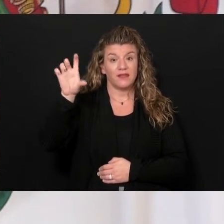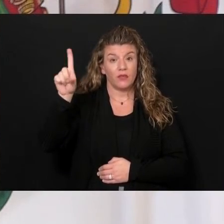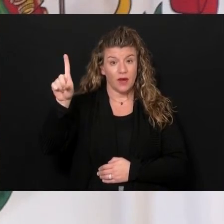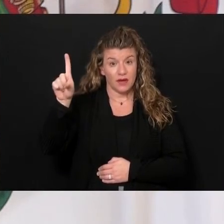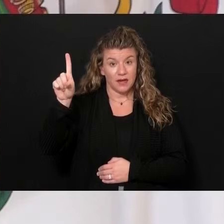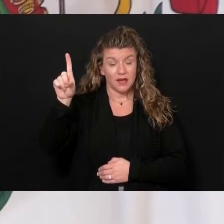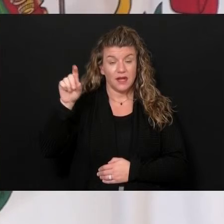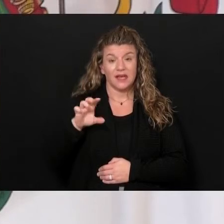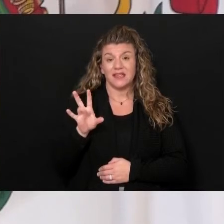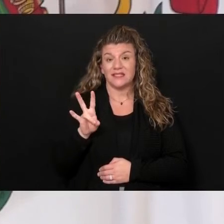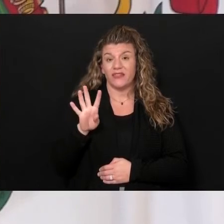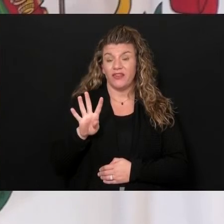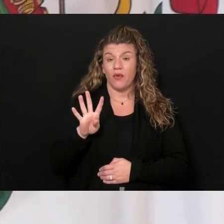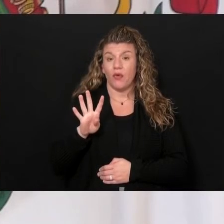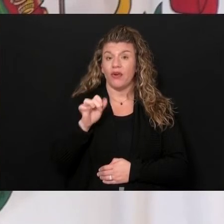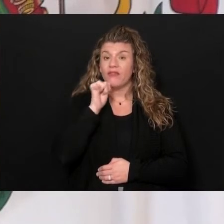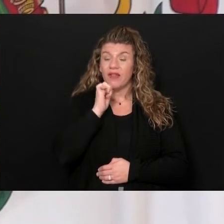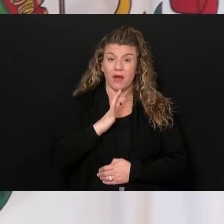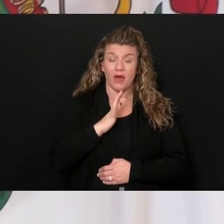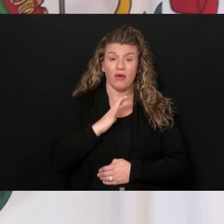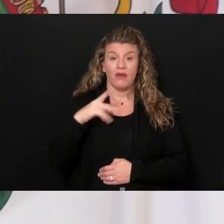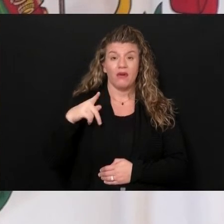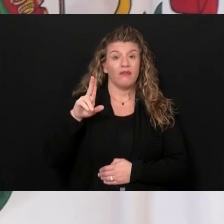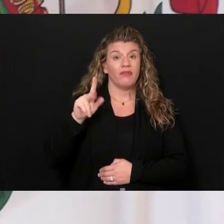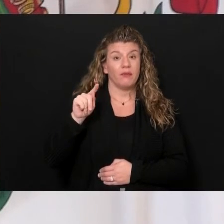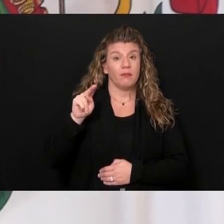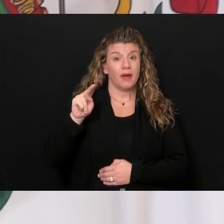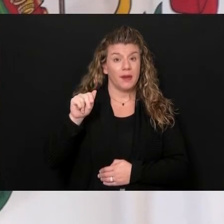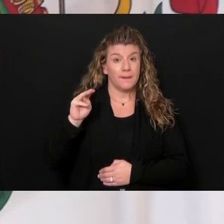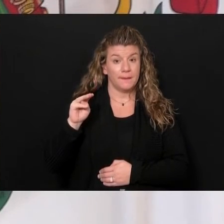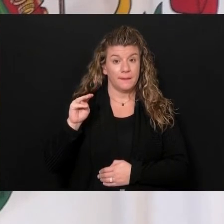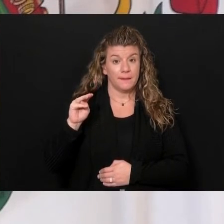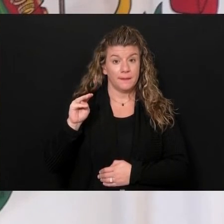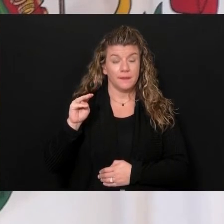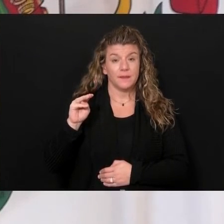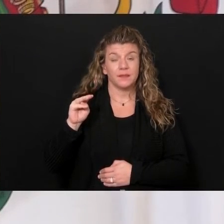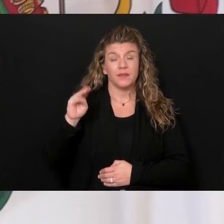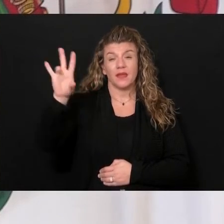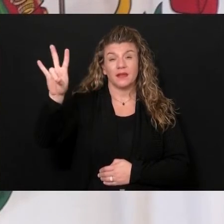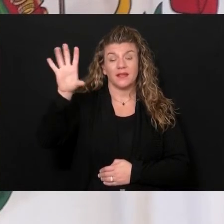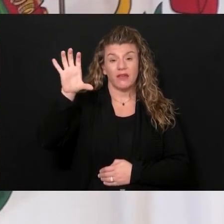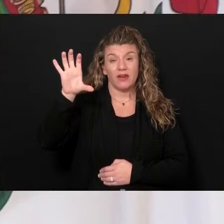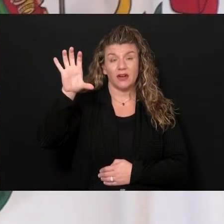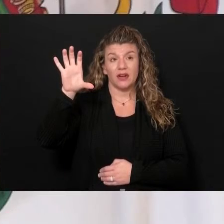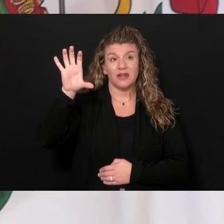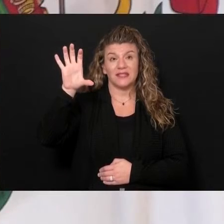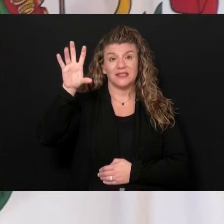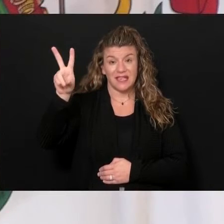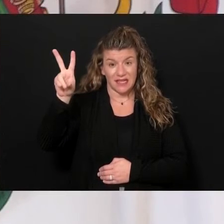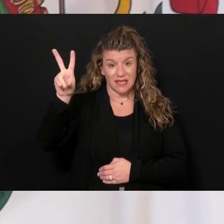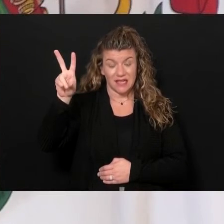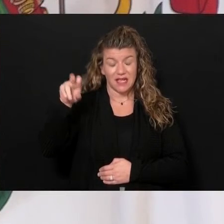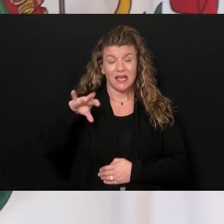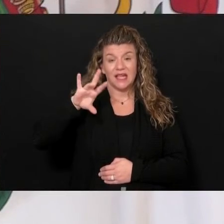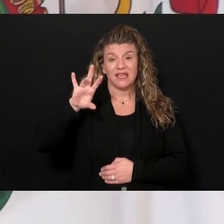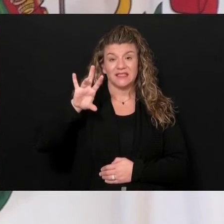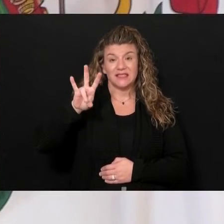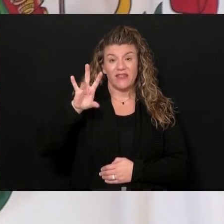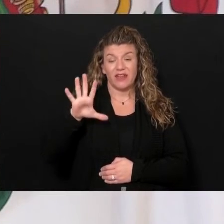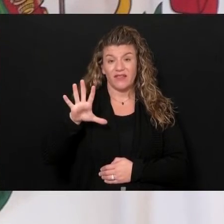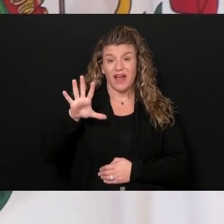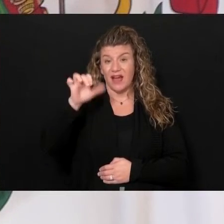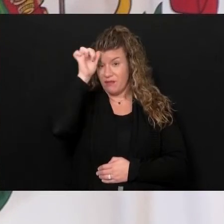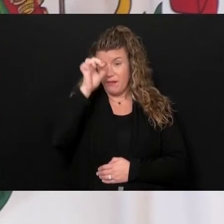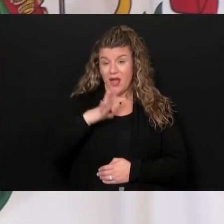701st death, a 74-year-old female from Putnam County. Our 702nd death, a